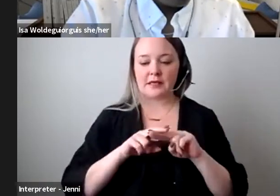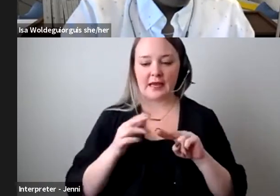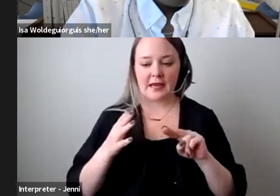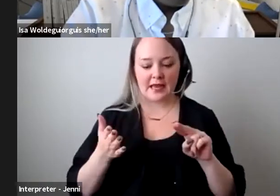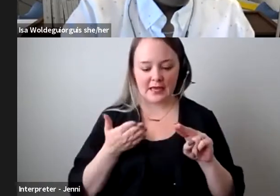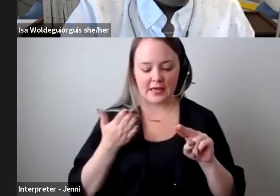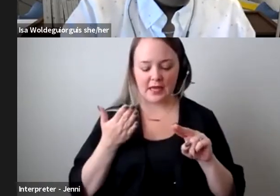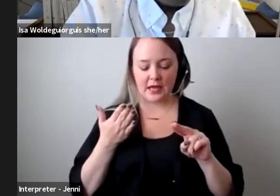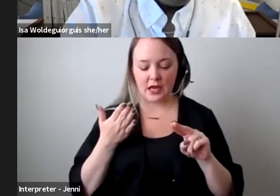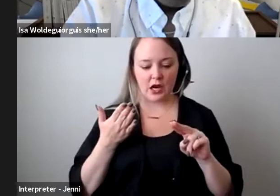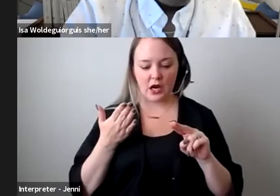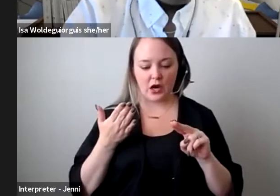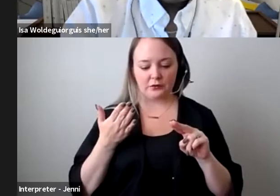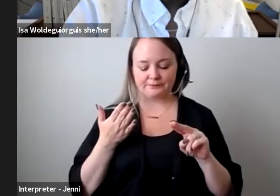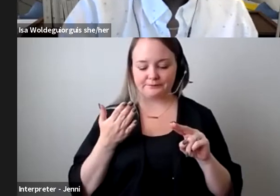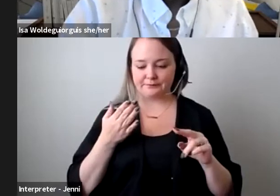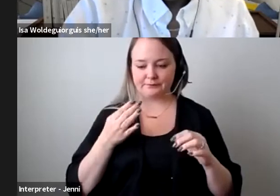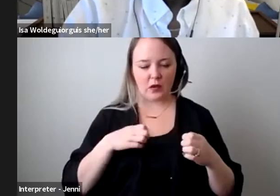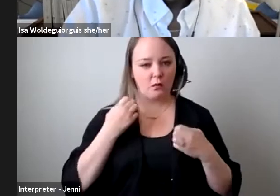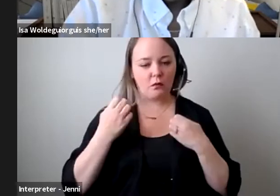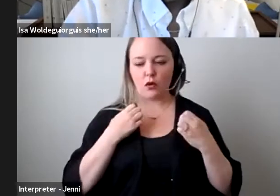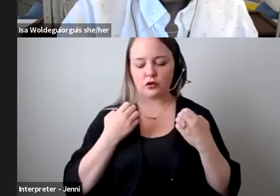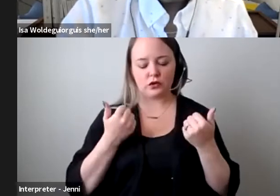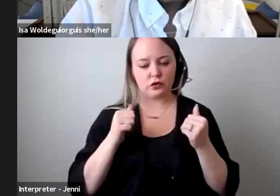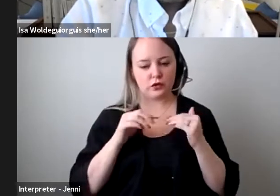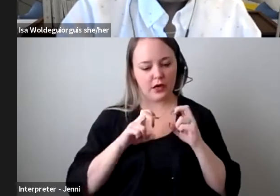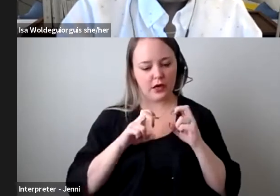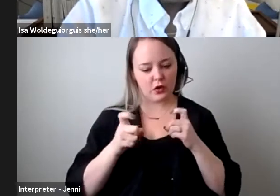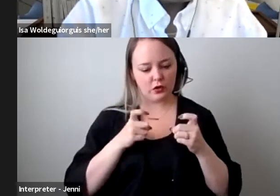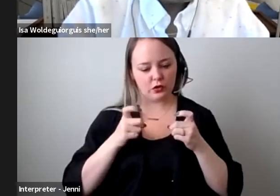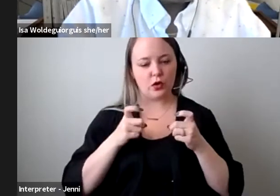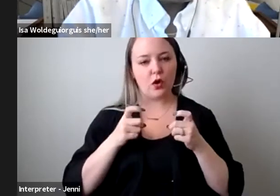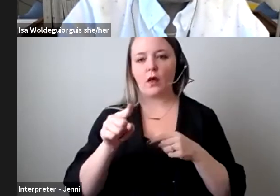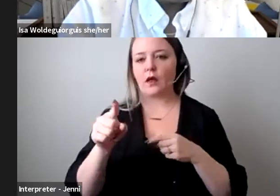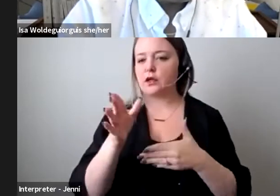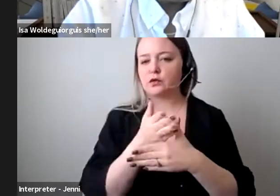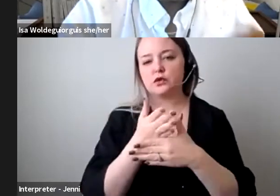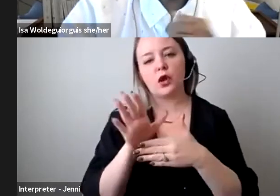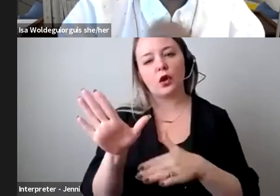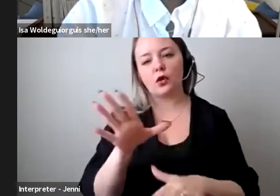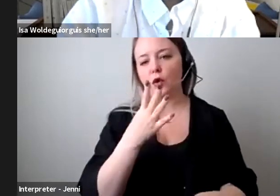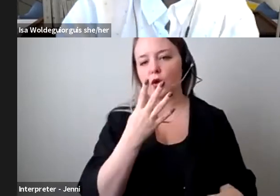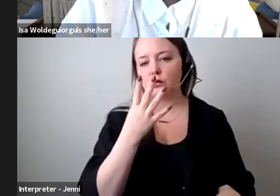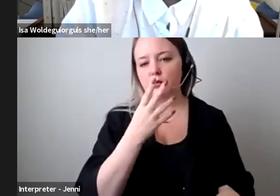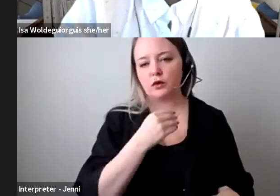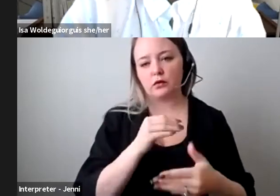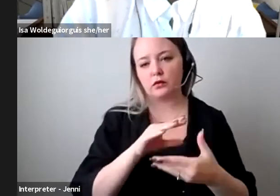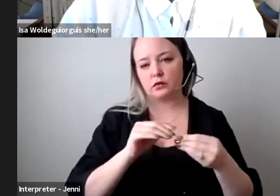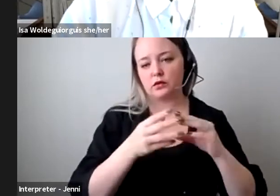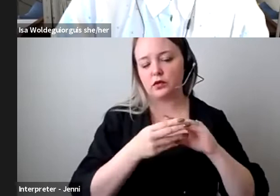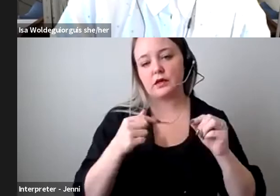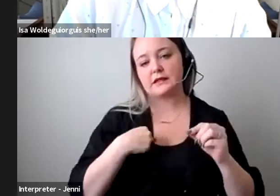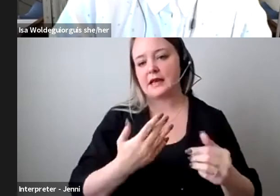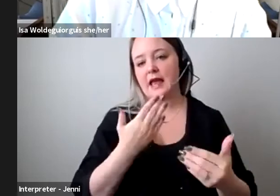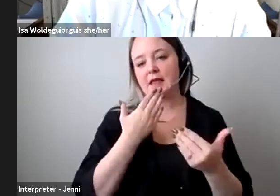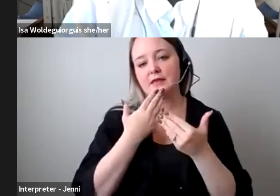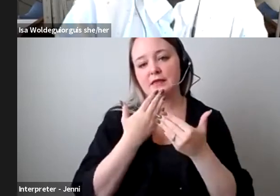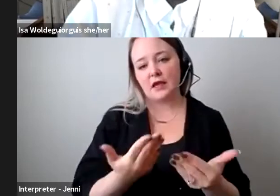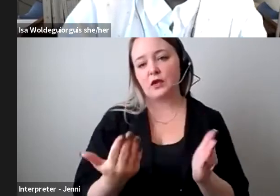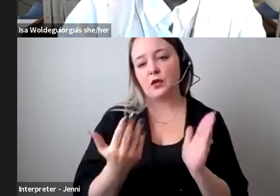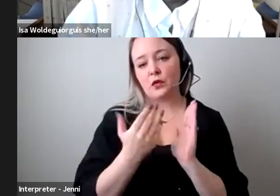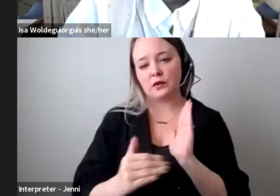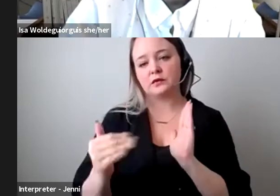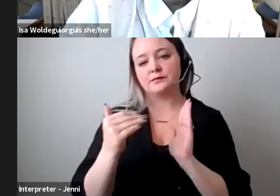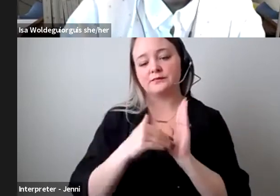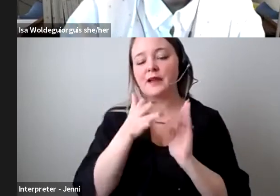own emotions as you all were sharing so beautifully. And I know I thank you over and over again, and I'm